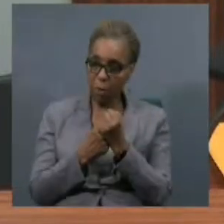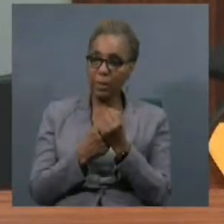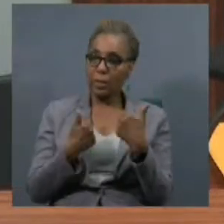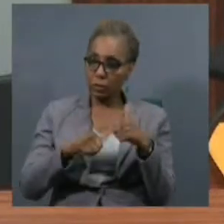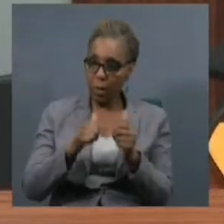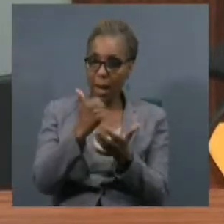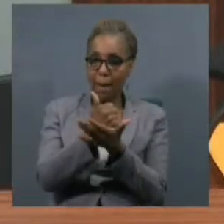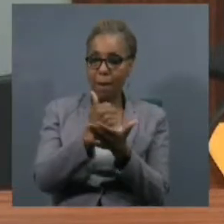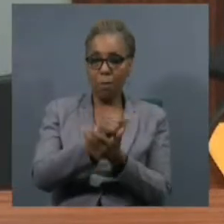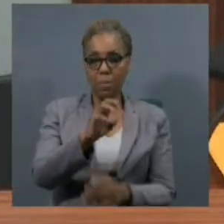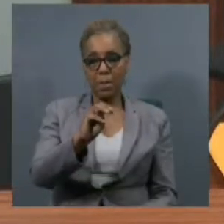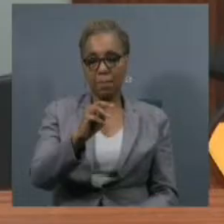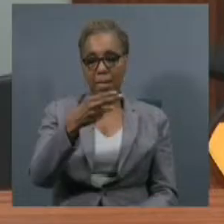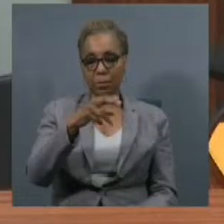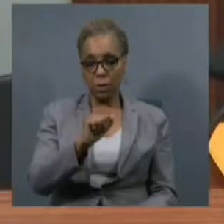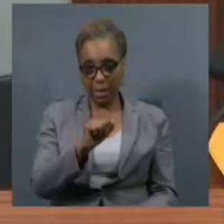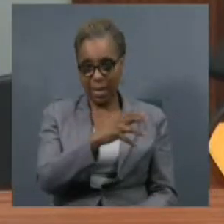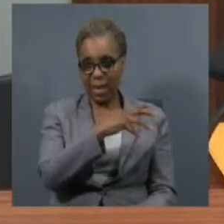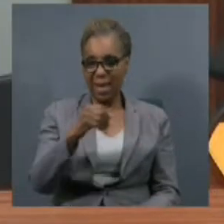MHA and get this debt